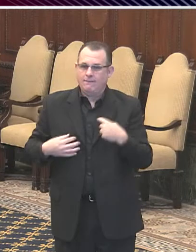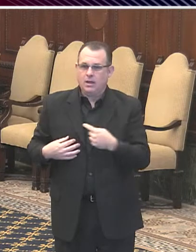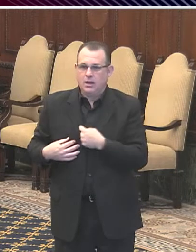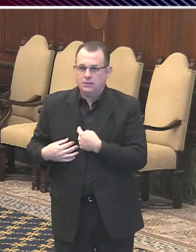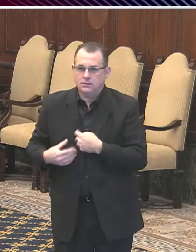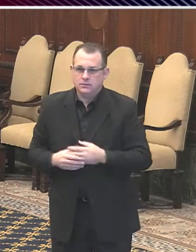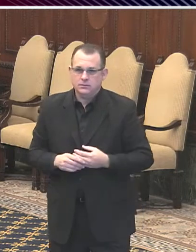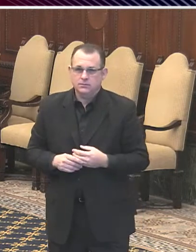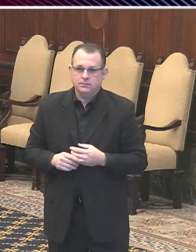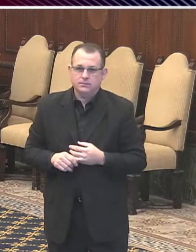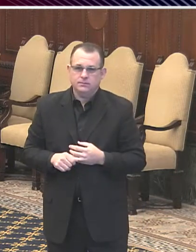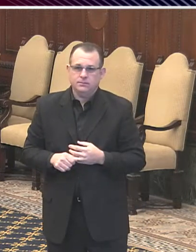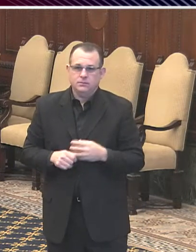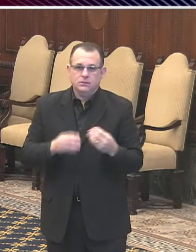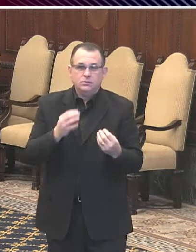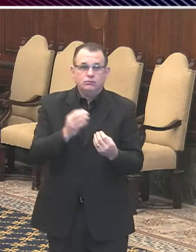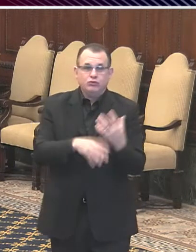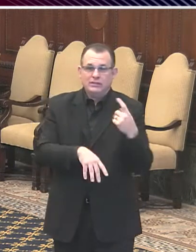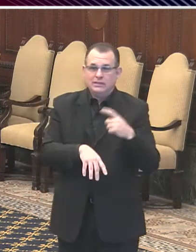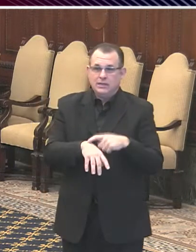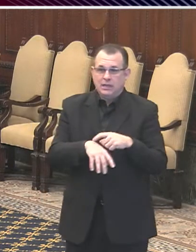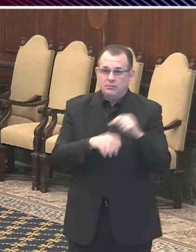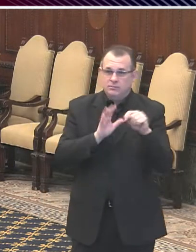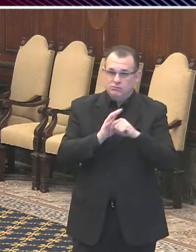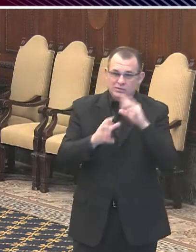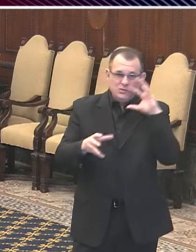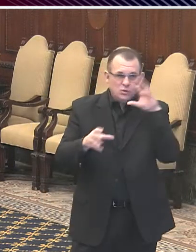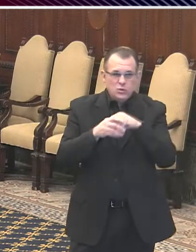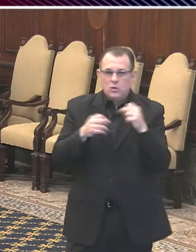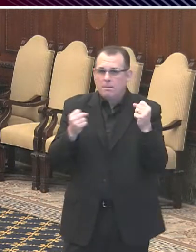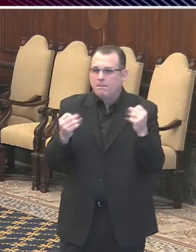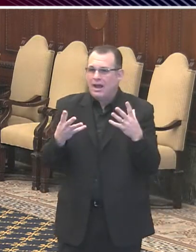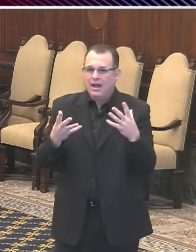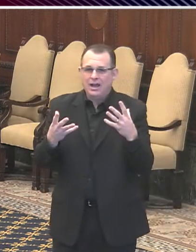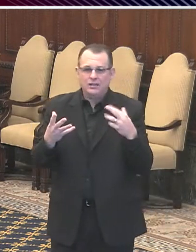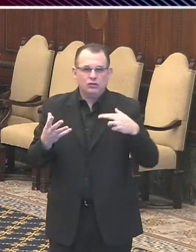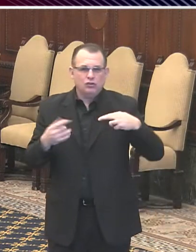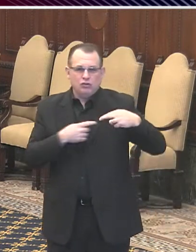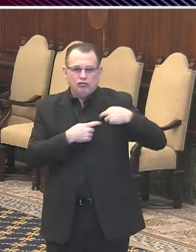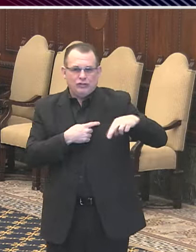that springtime includes a host of major religious holidays.